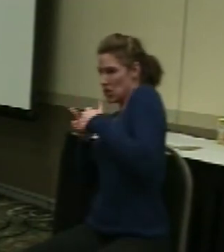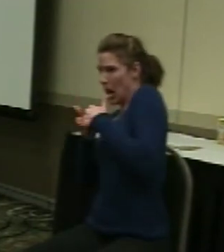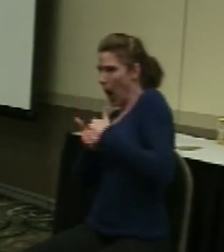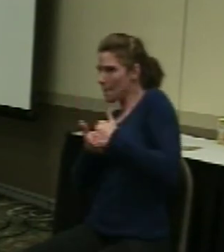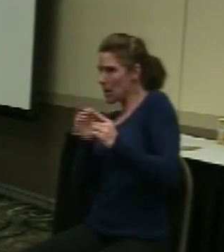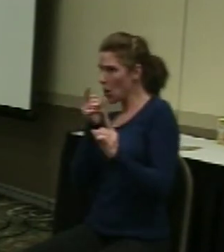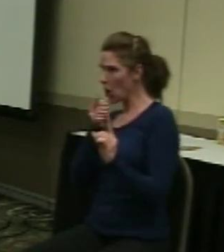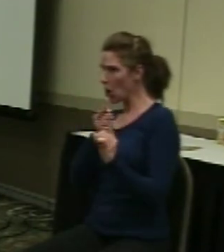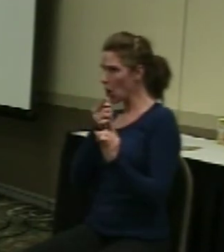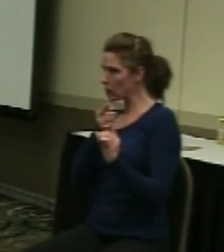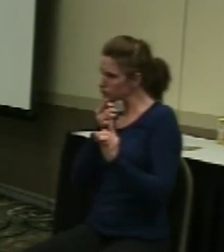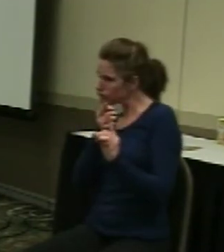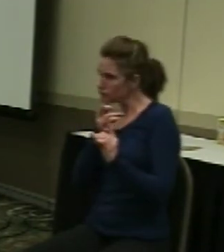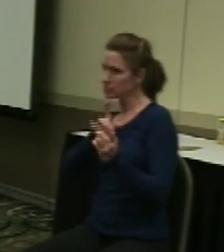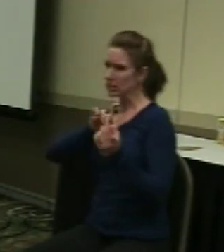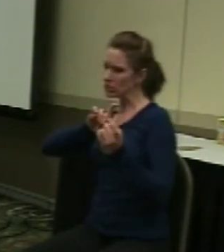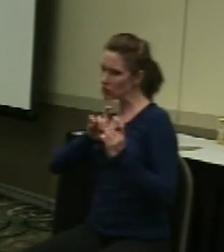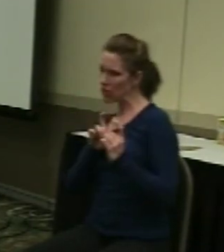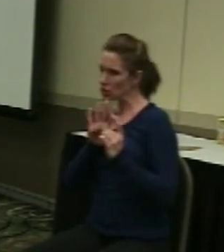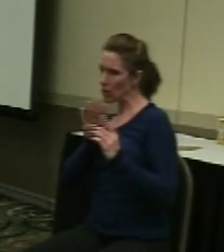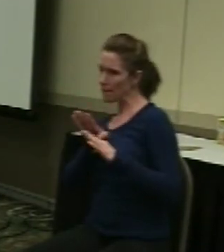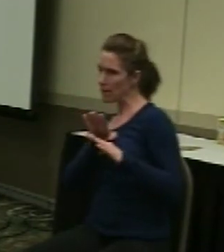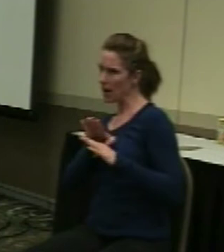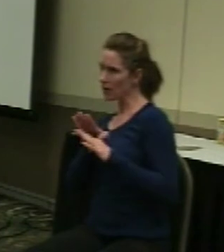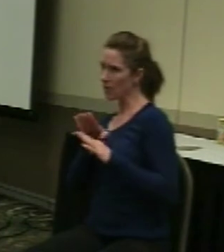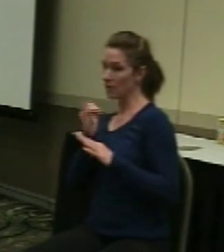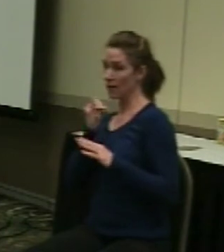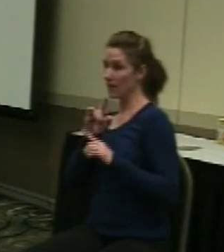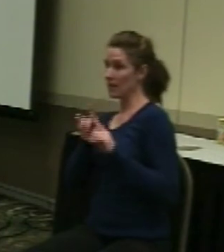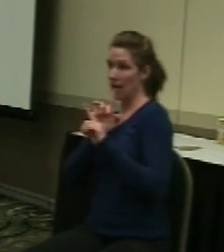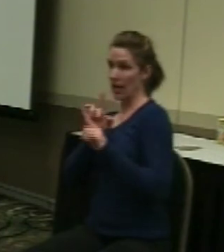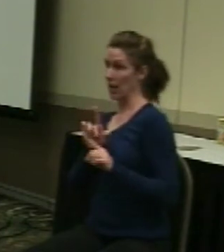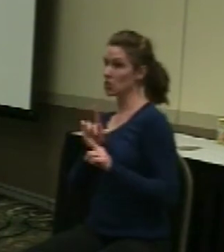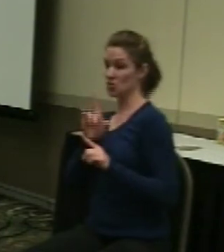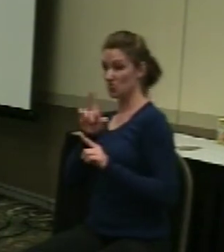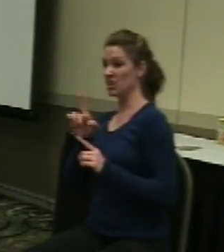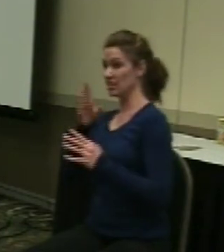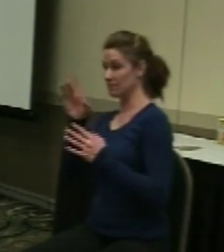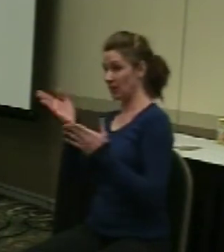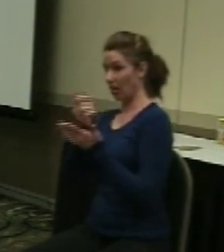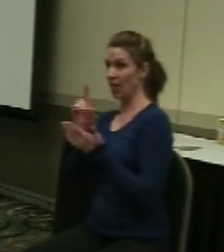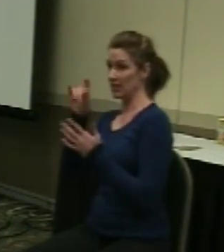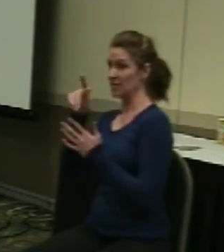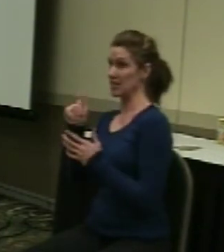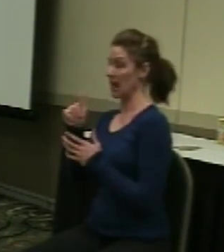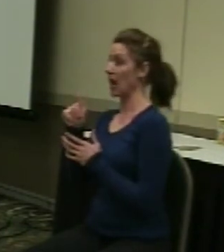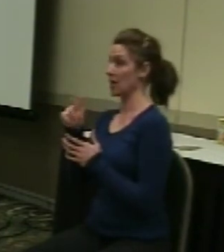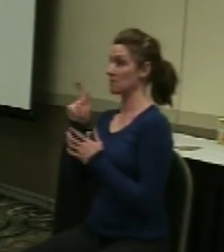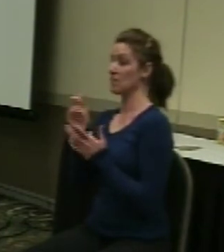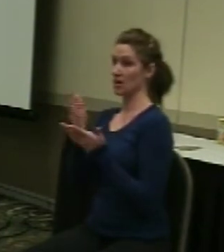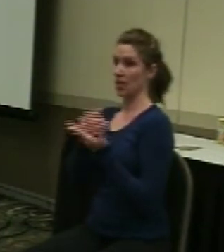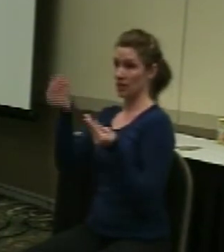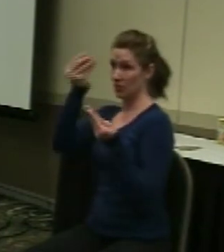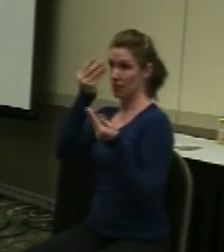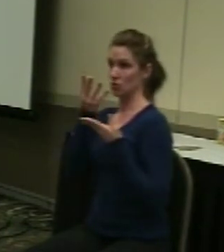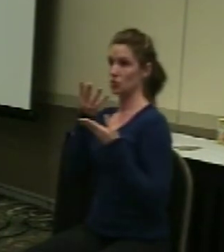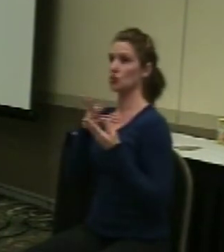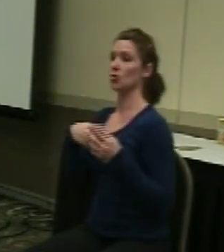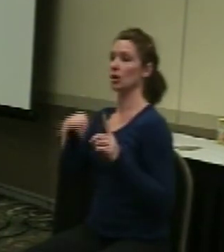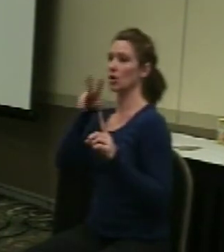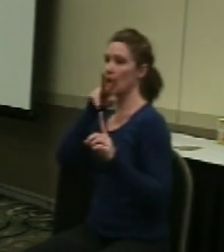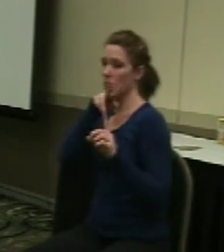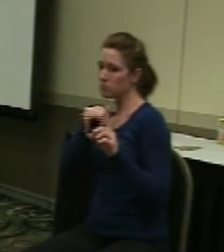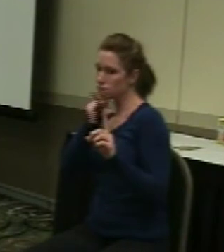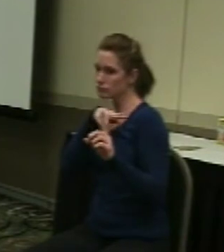is this change? You cannot answer that question unless you're taking data. So you're going to be watching to see, is there a change in